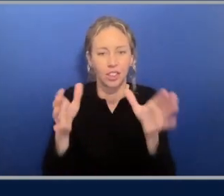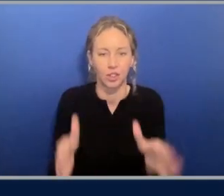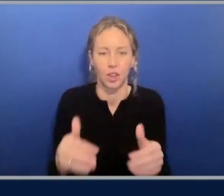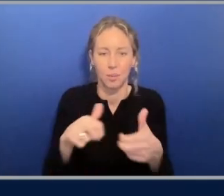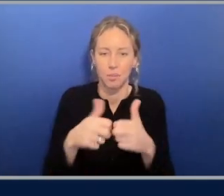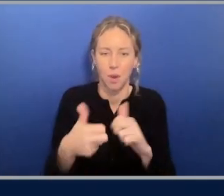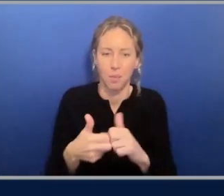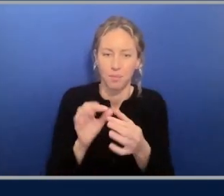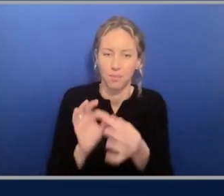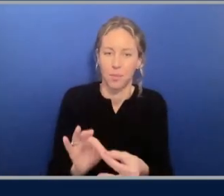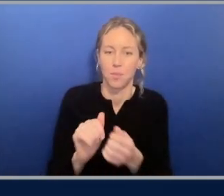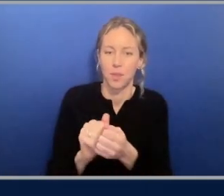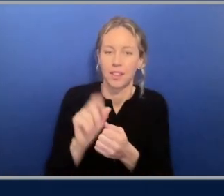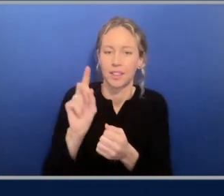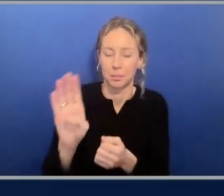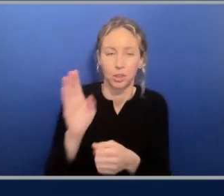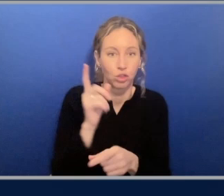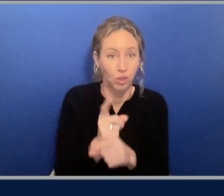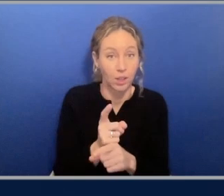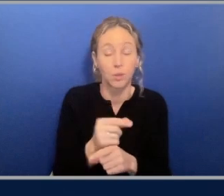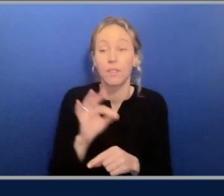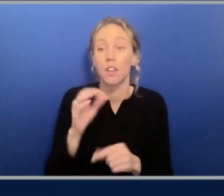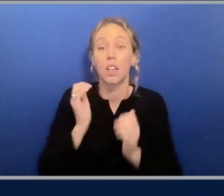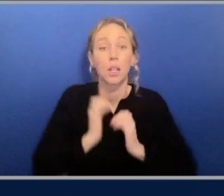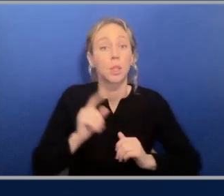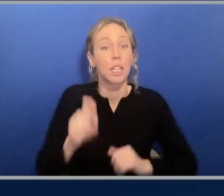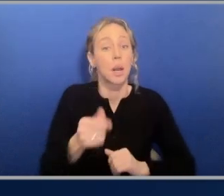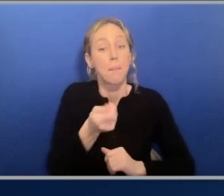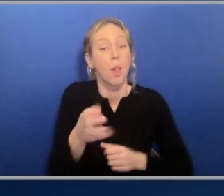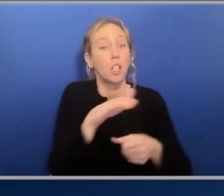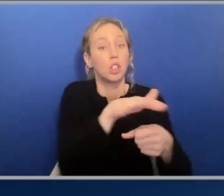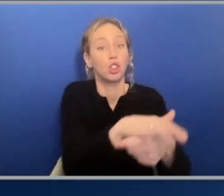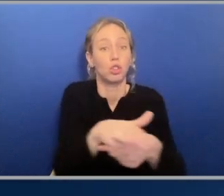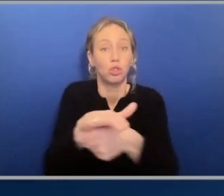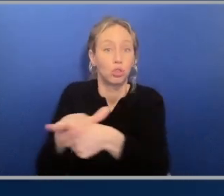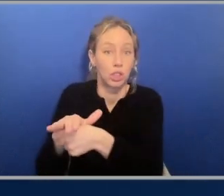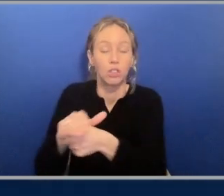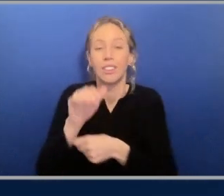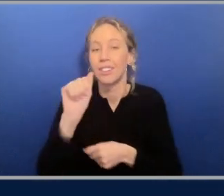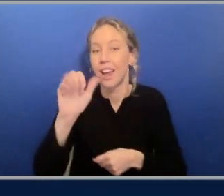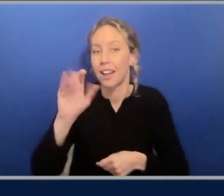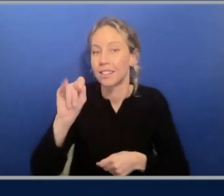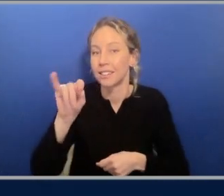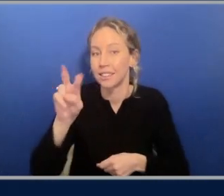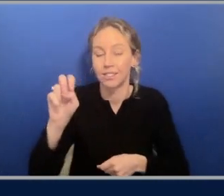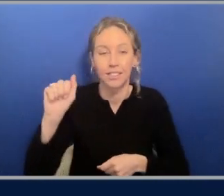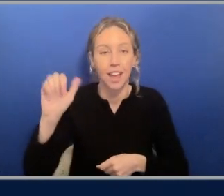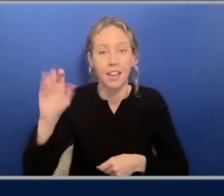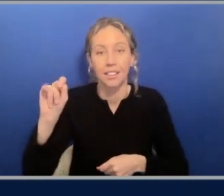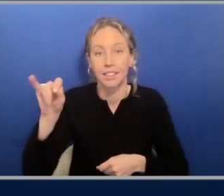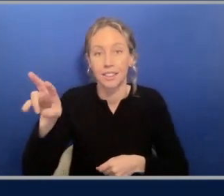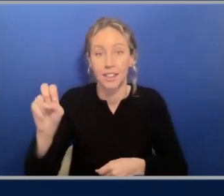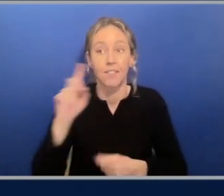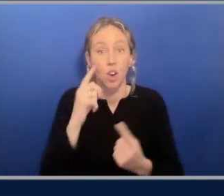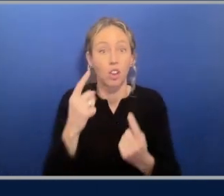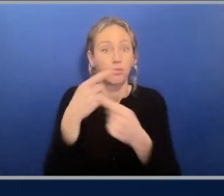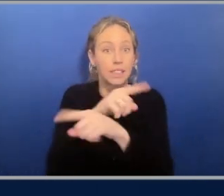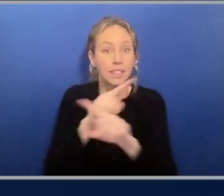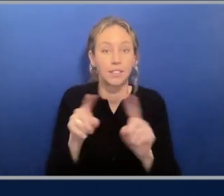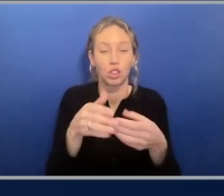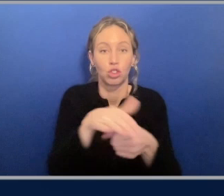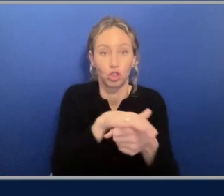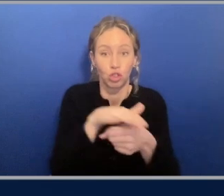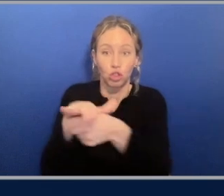So if customers are looking for a multi-region database which is active, and across different regions with strong